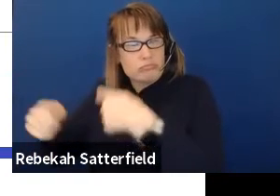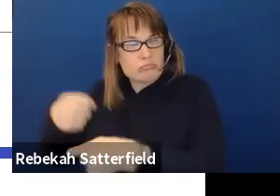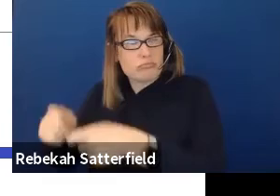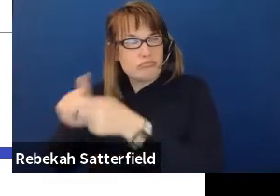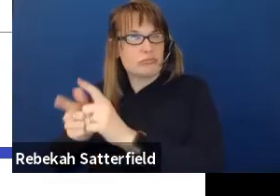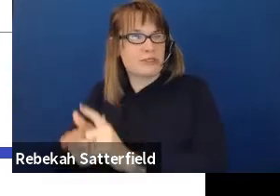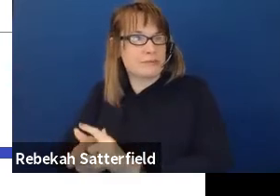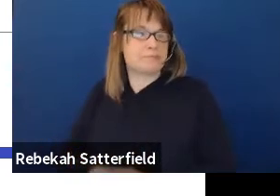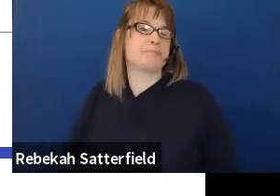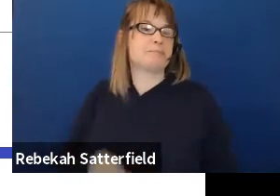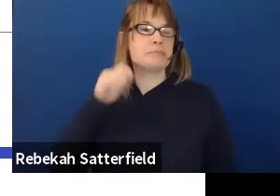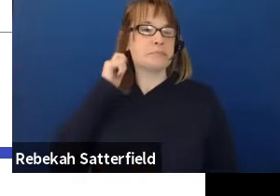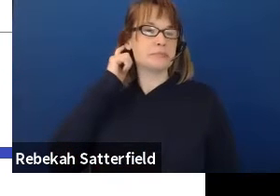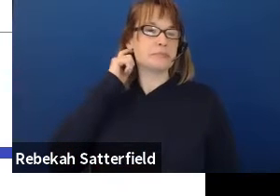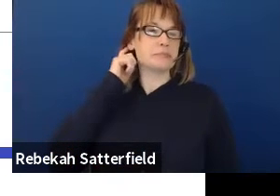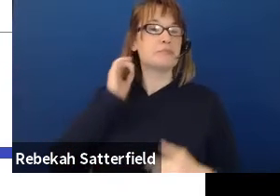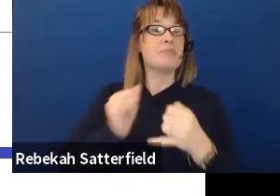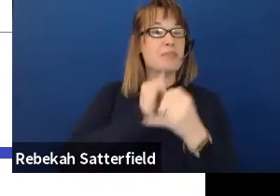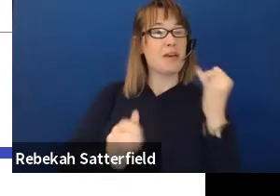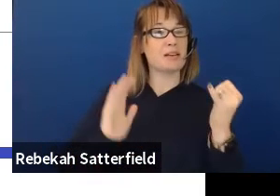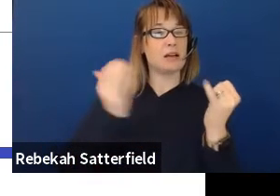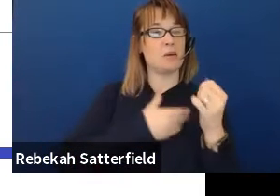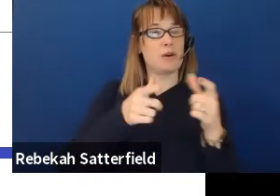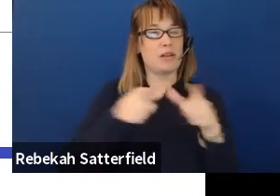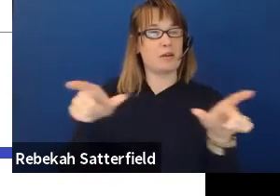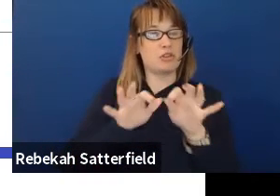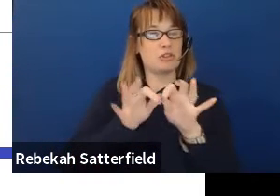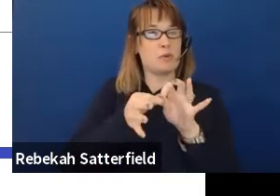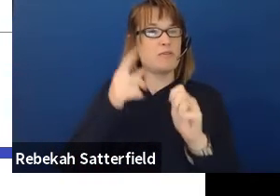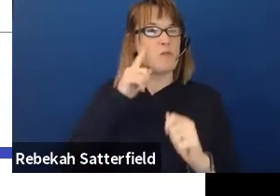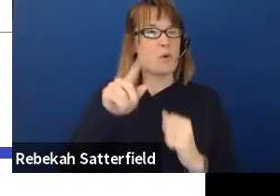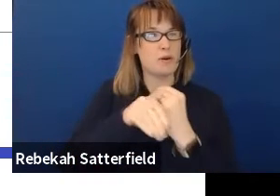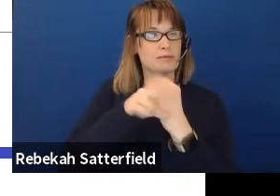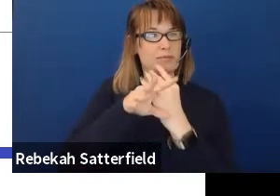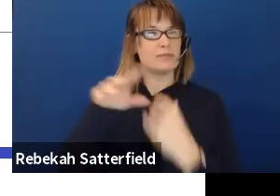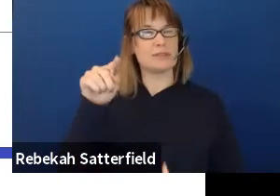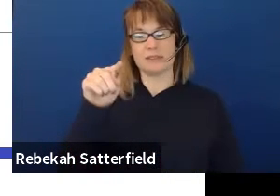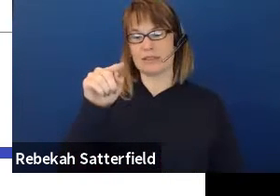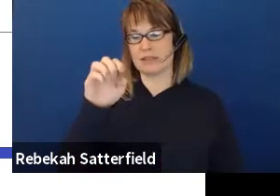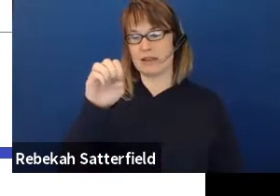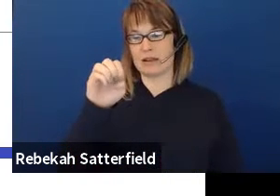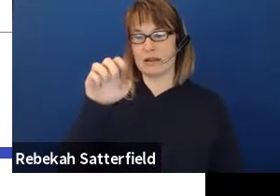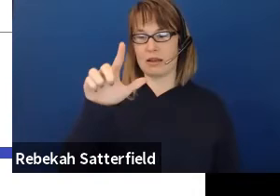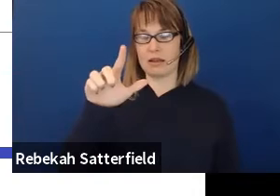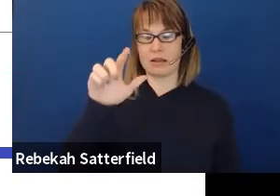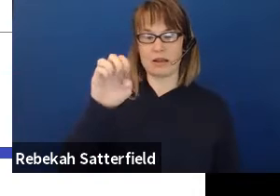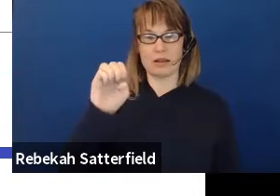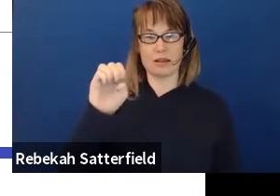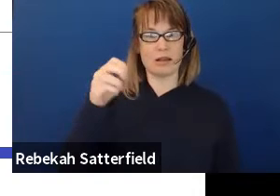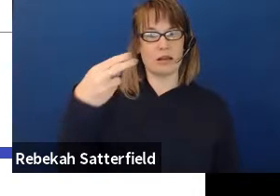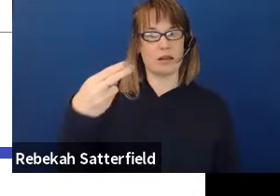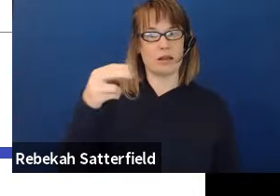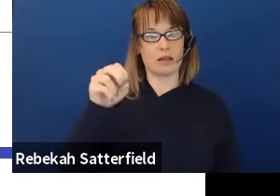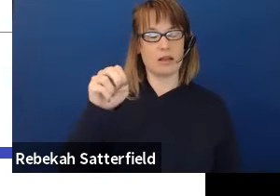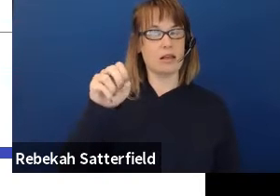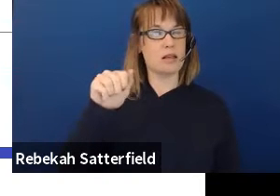And lastly, our language interpretation for telehealth solution allows healthcare staff to be able to add a